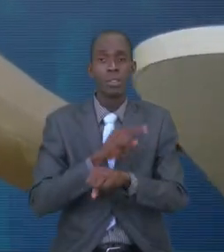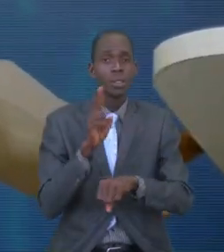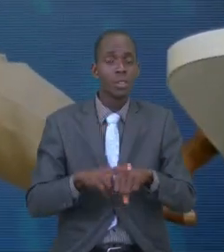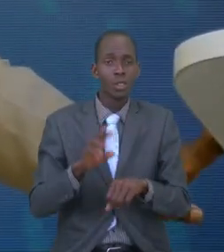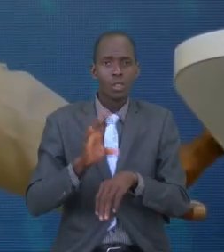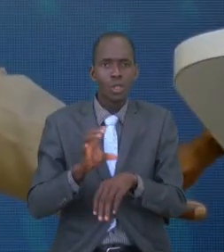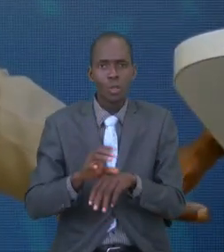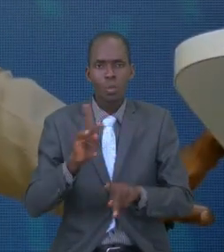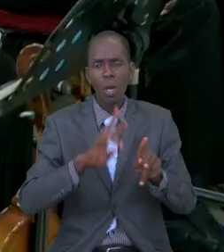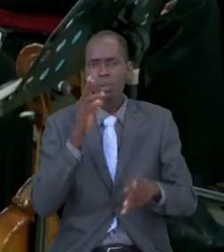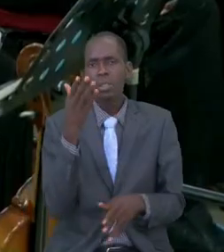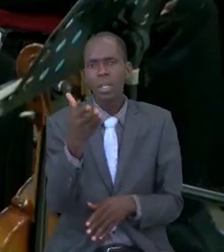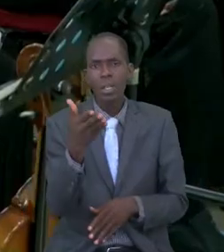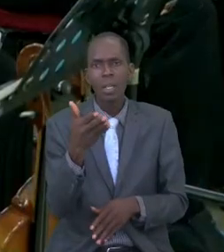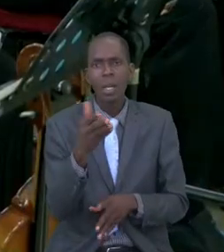you there?